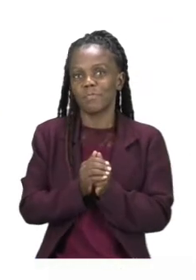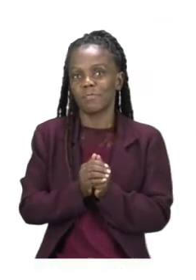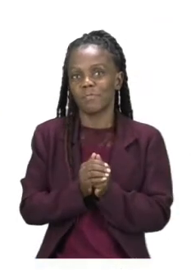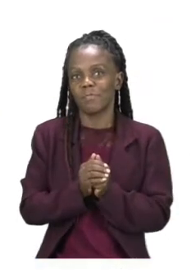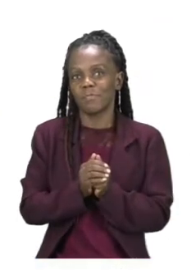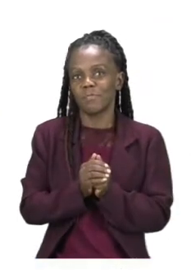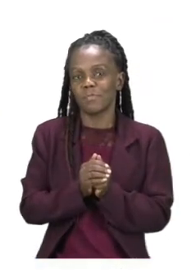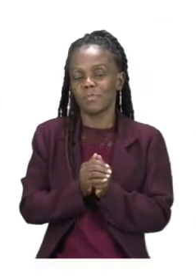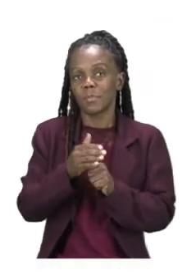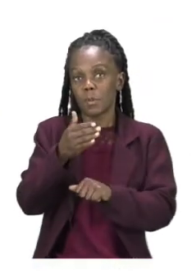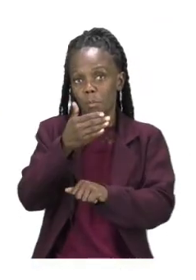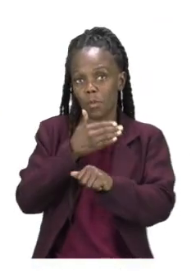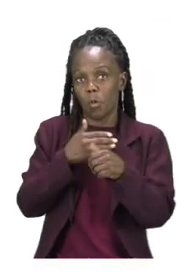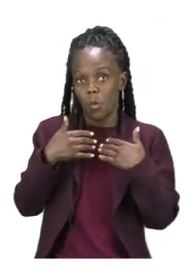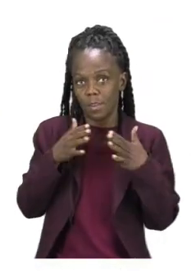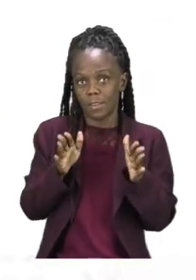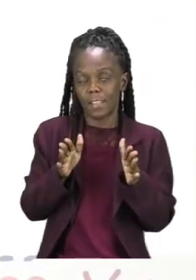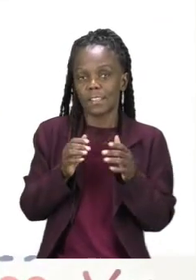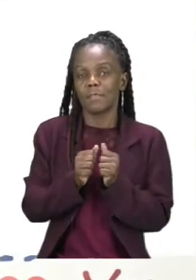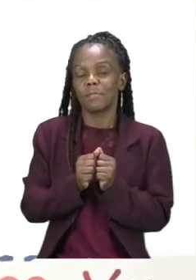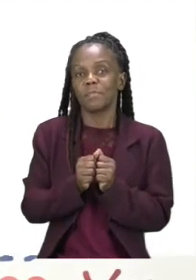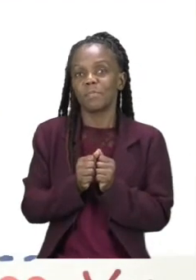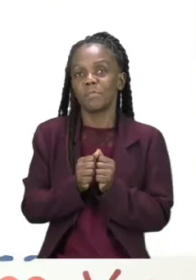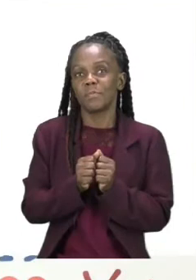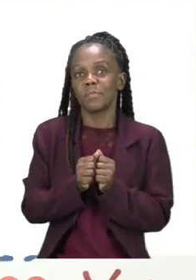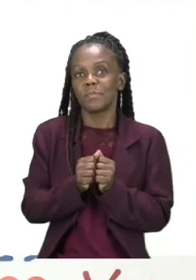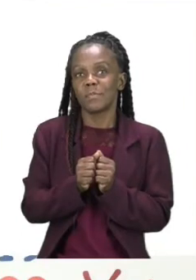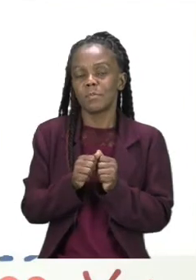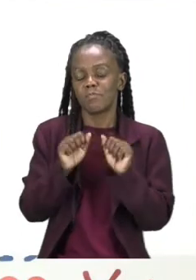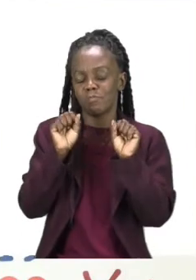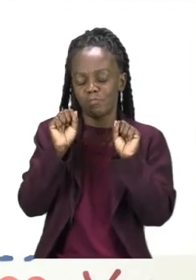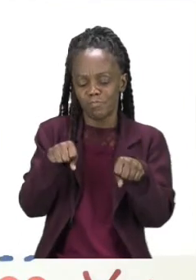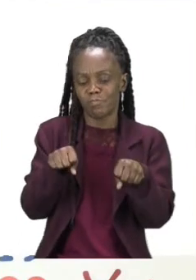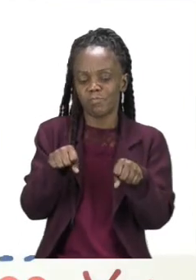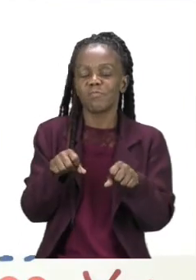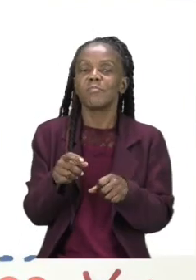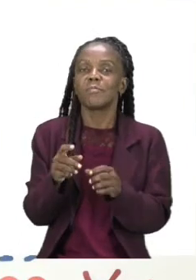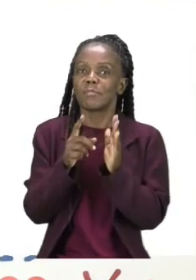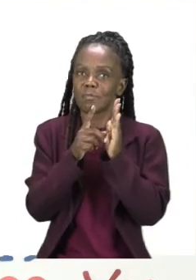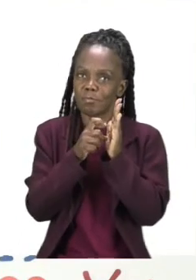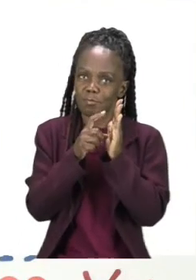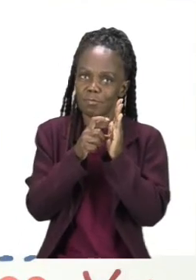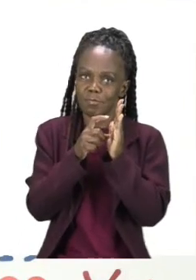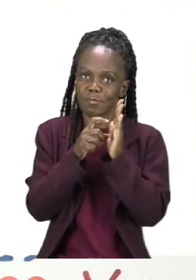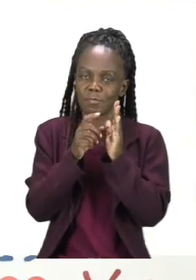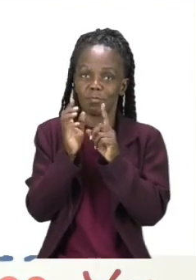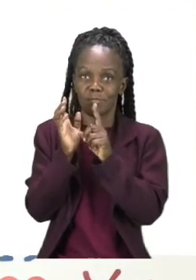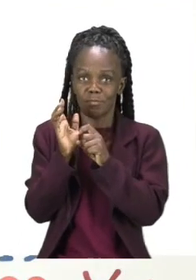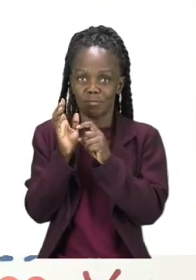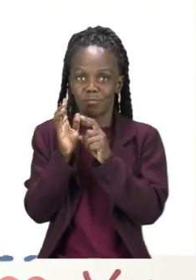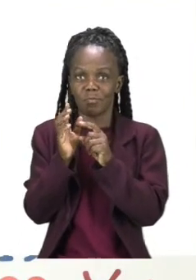But before we get into any lessons, boys and girls, we must sanitize. So let us sing our